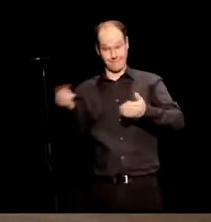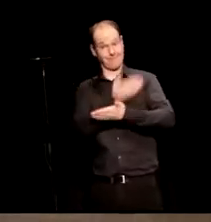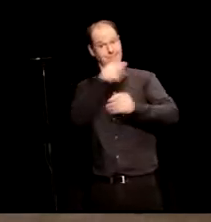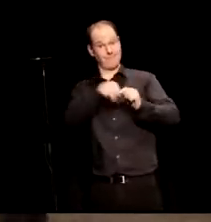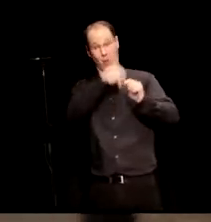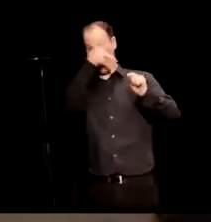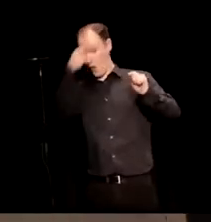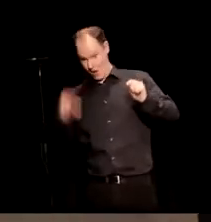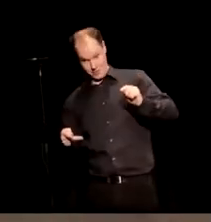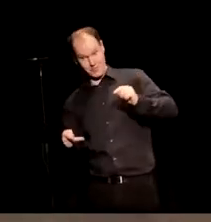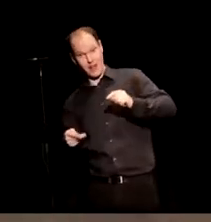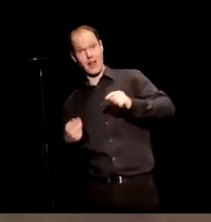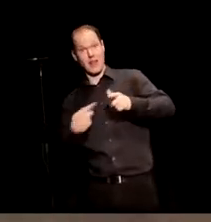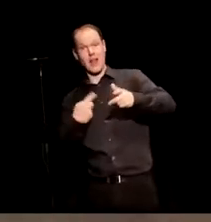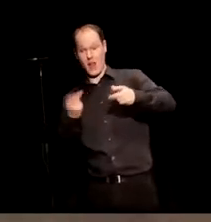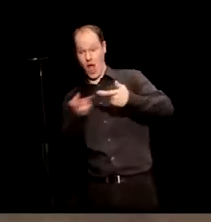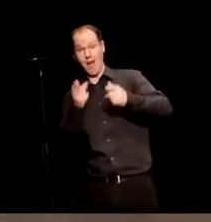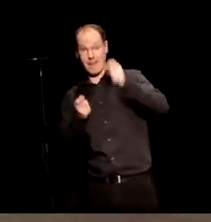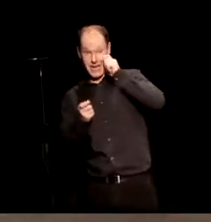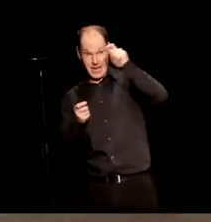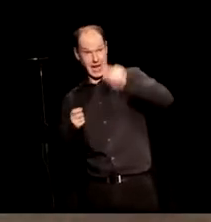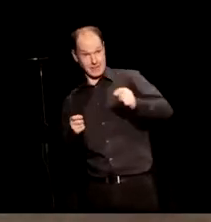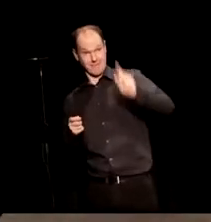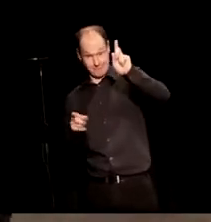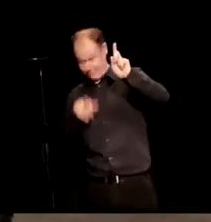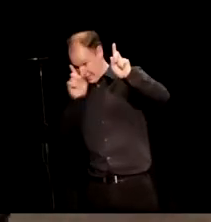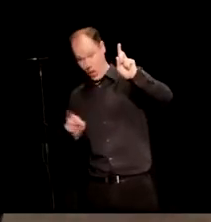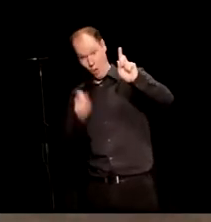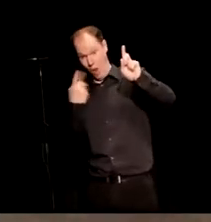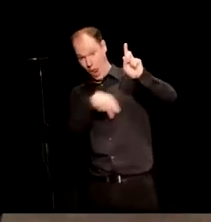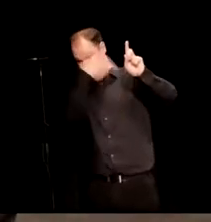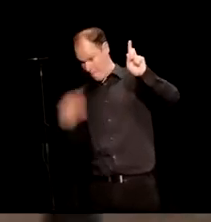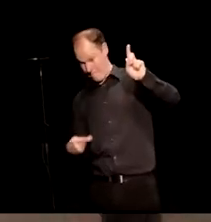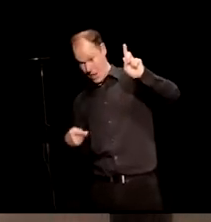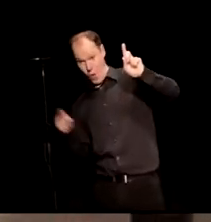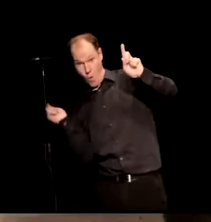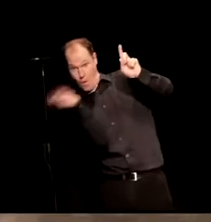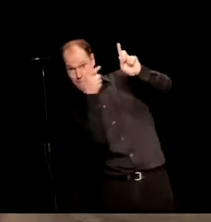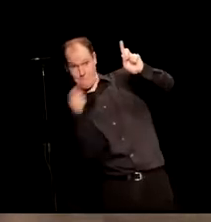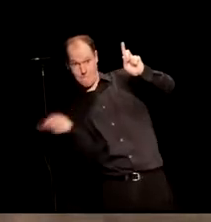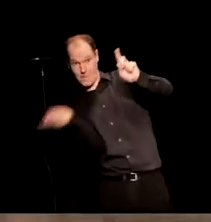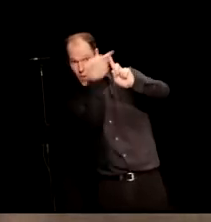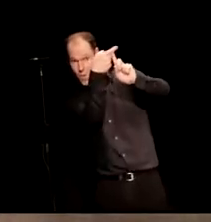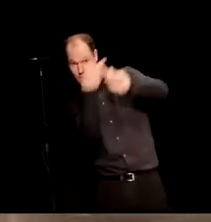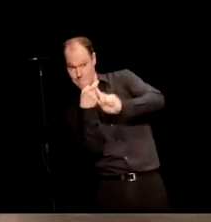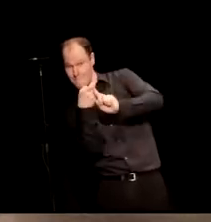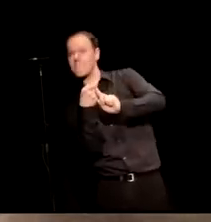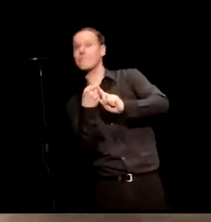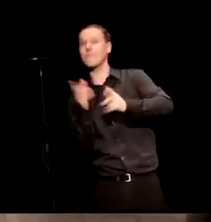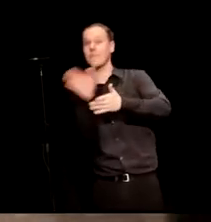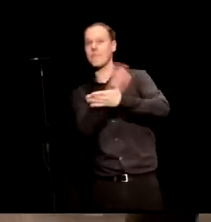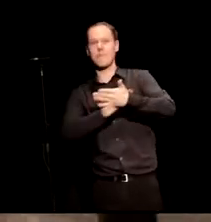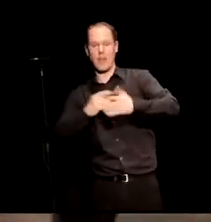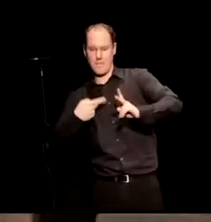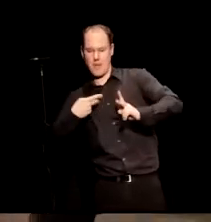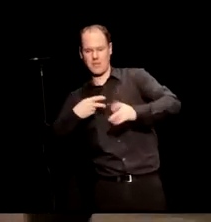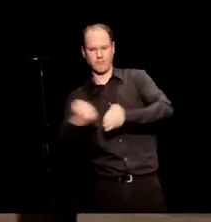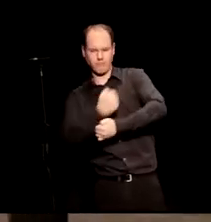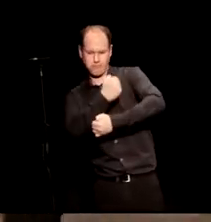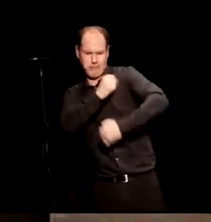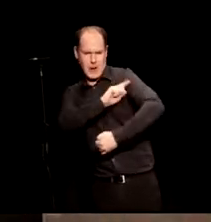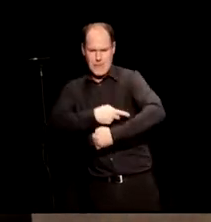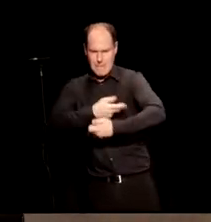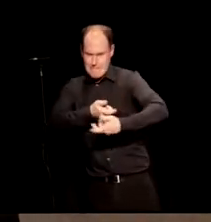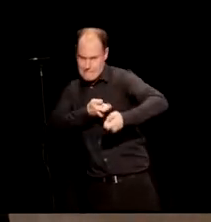to old Sloop, who had by this time reached the cow catcher of the engine. With superhuman effort, the span